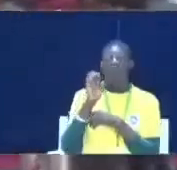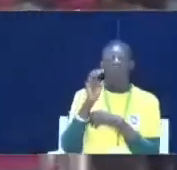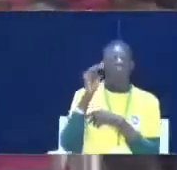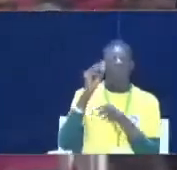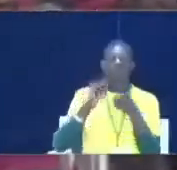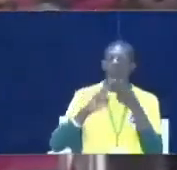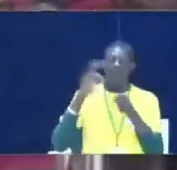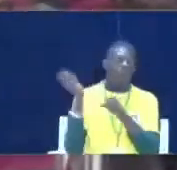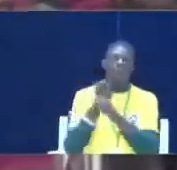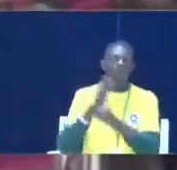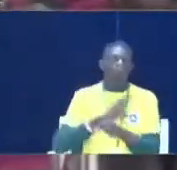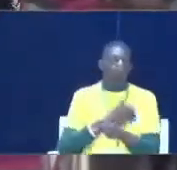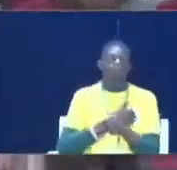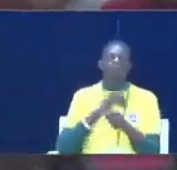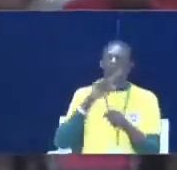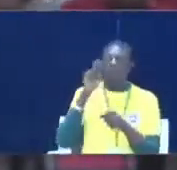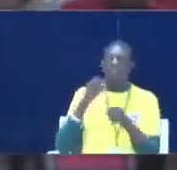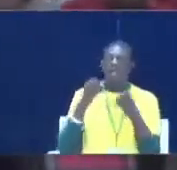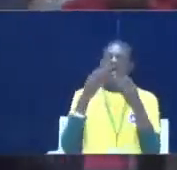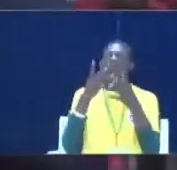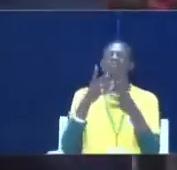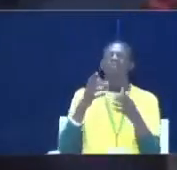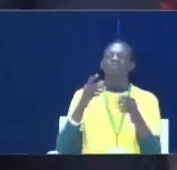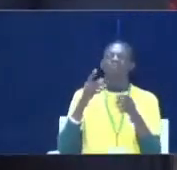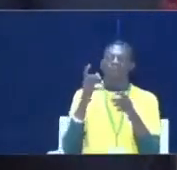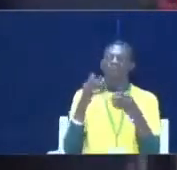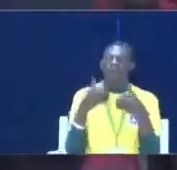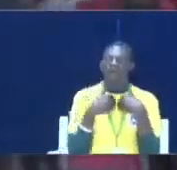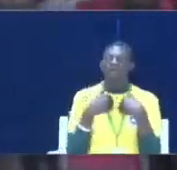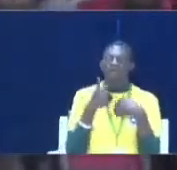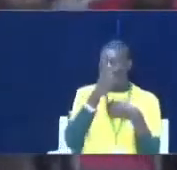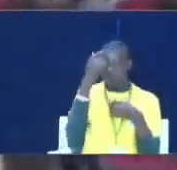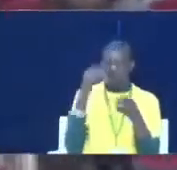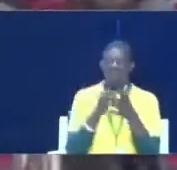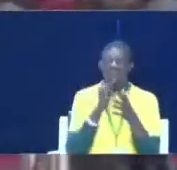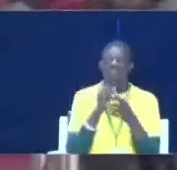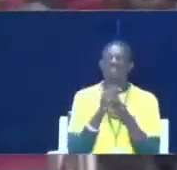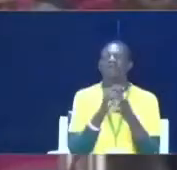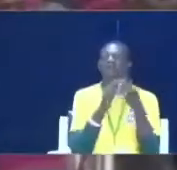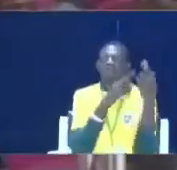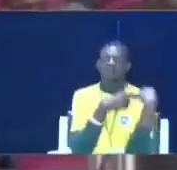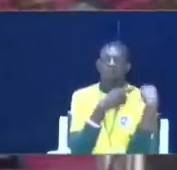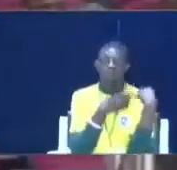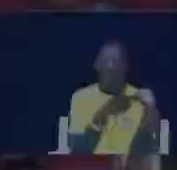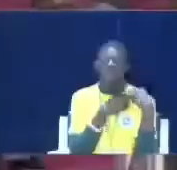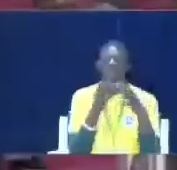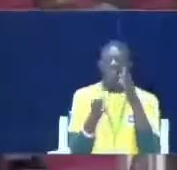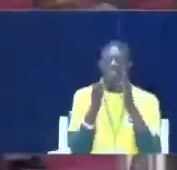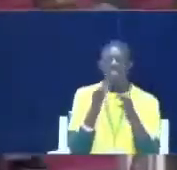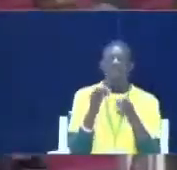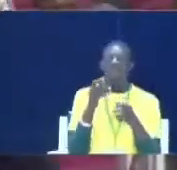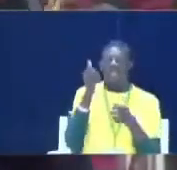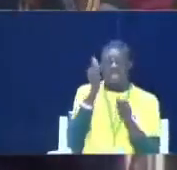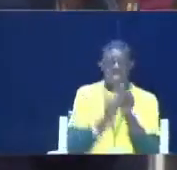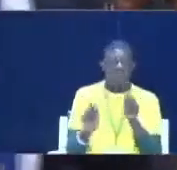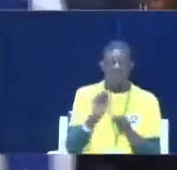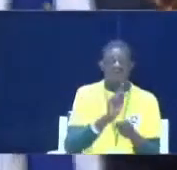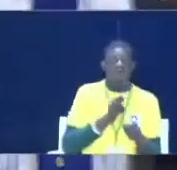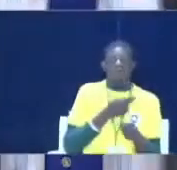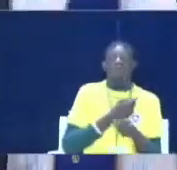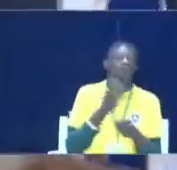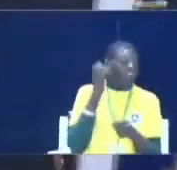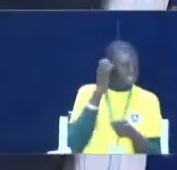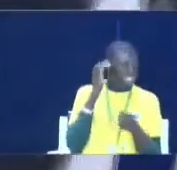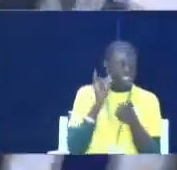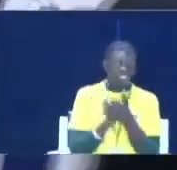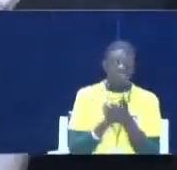to be won. The question is, how many souls do you have? Because it's an allocation. if each and every one of us hear